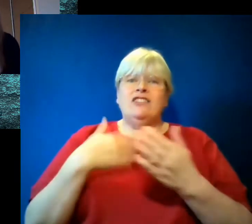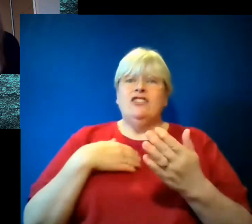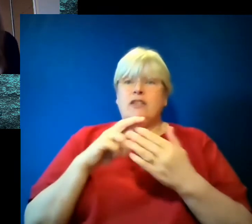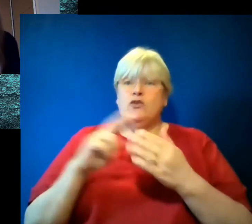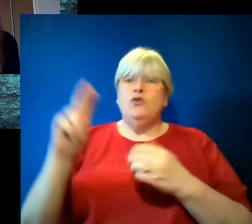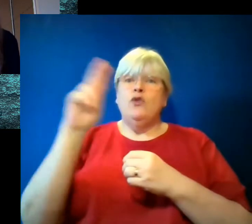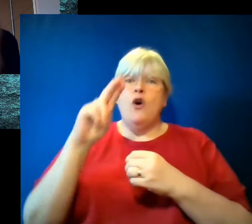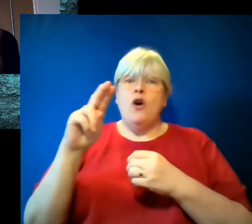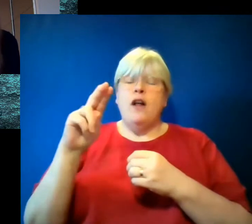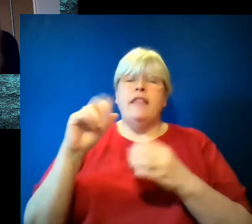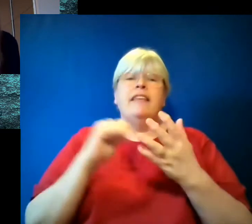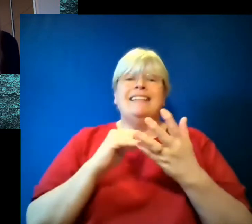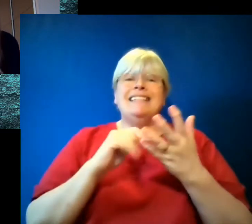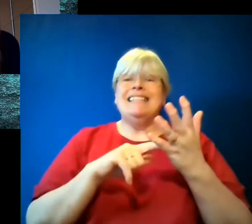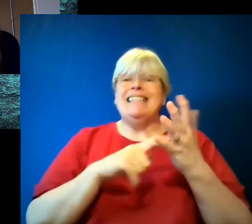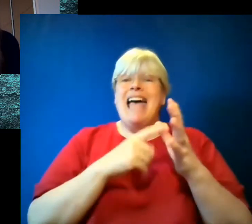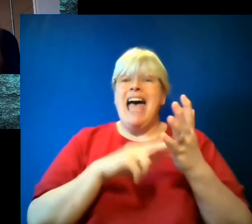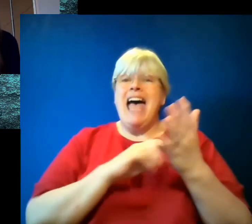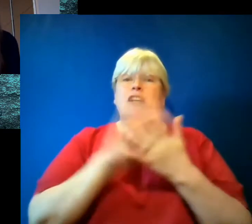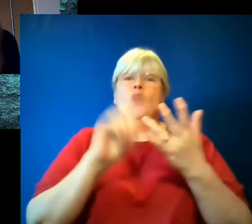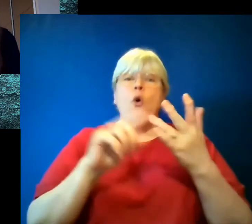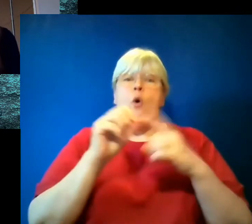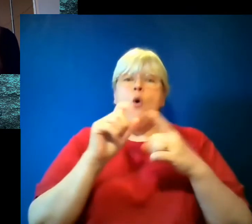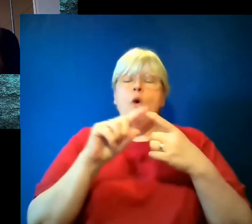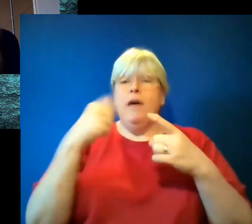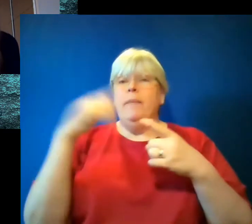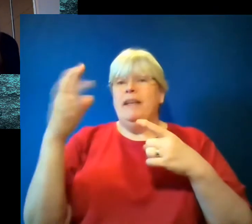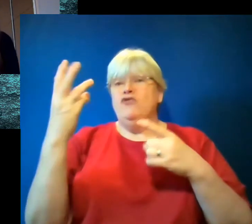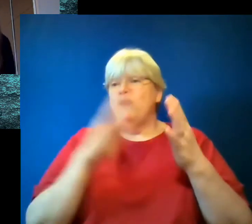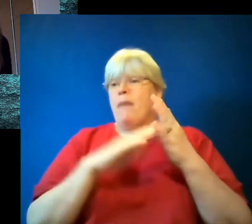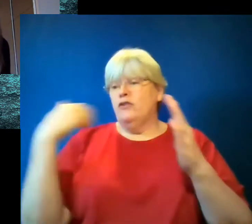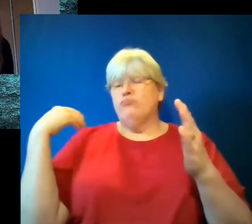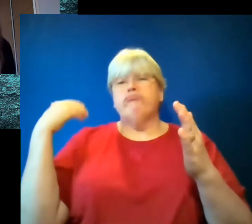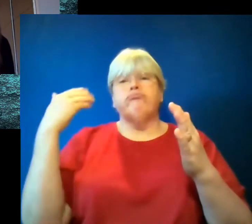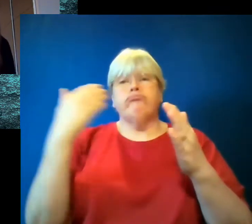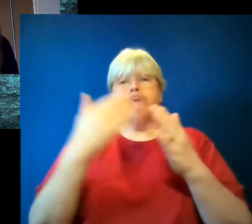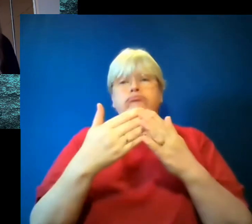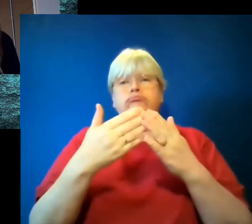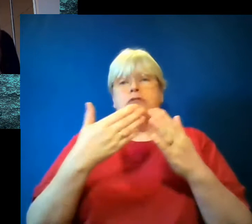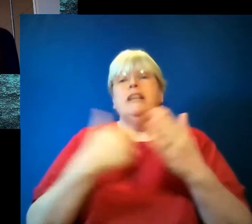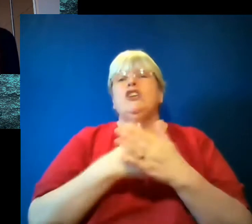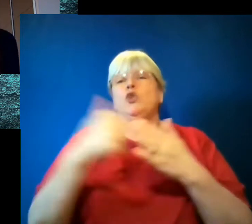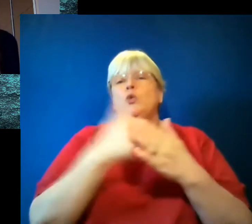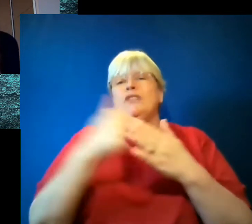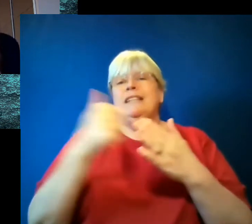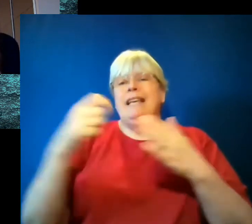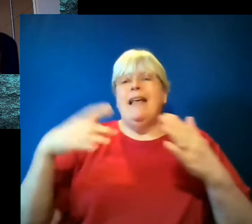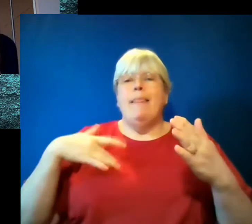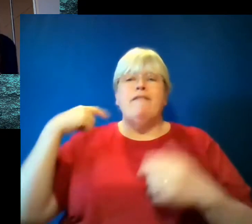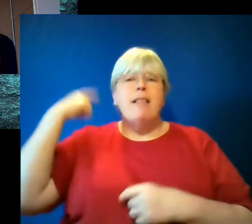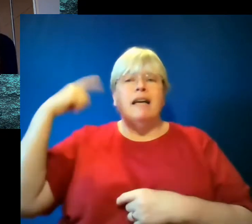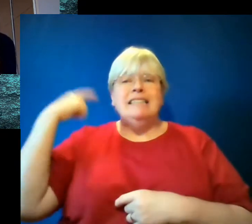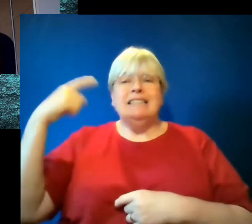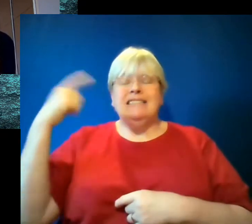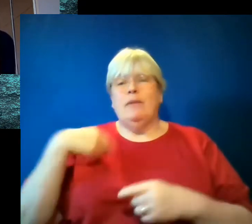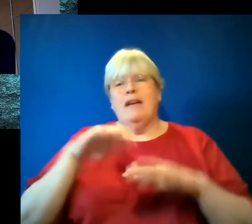moment. I'm in Stanhope, where I've been for the last 3 months or so. I usually live in London, but my flat is being worked on. So we